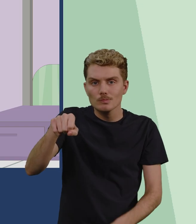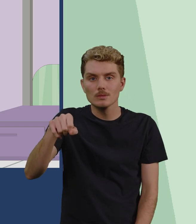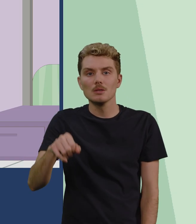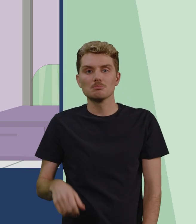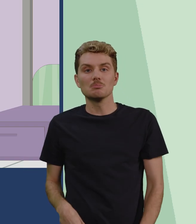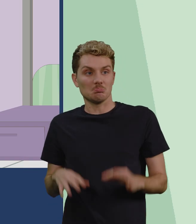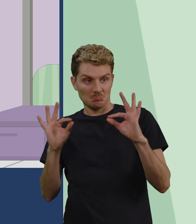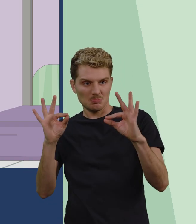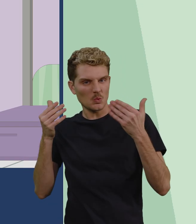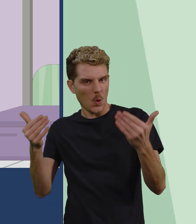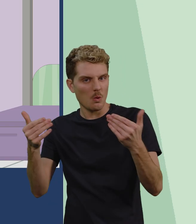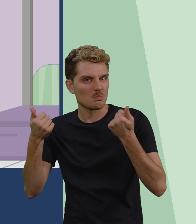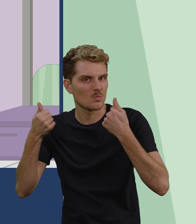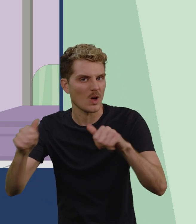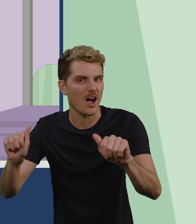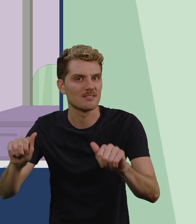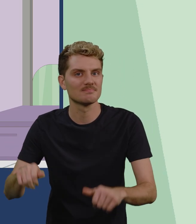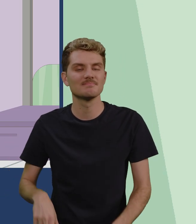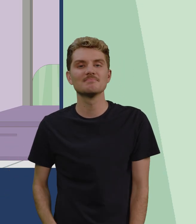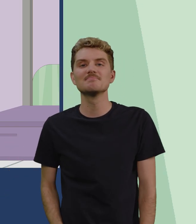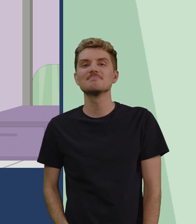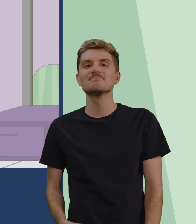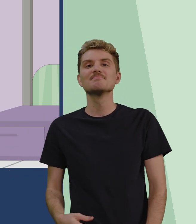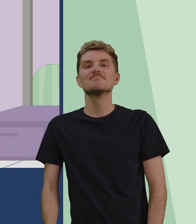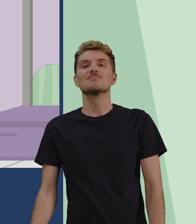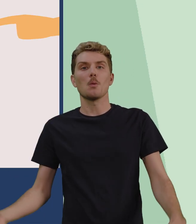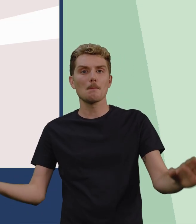Okay, my man, let's do this.